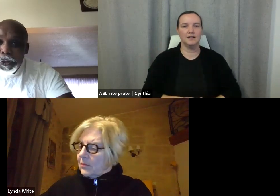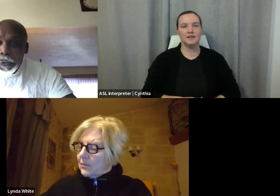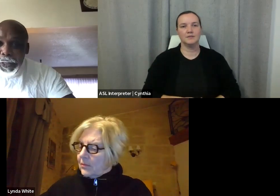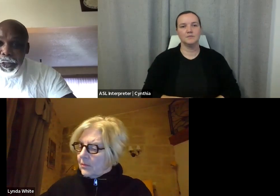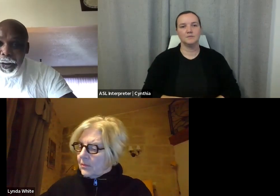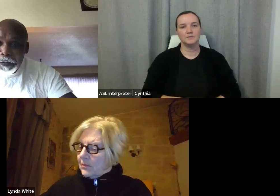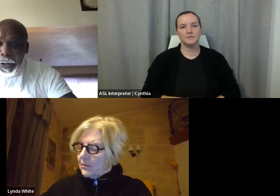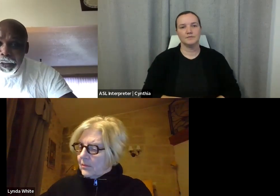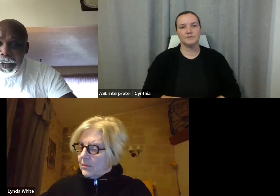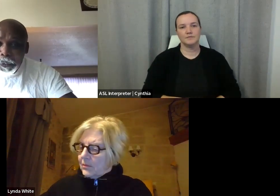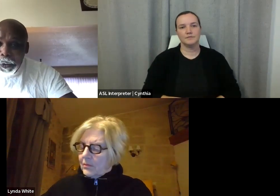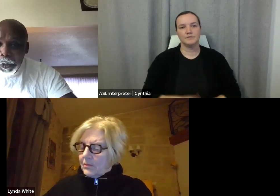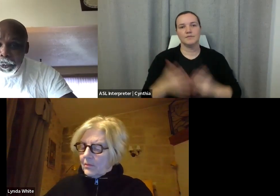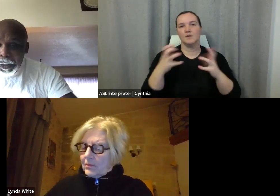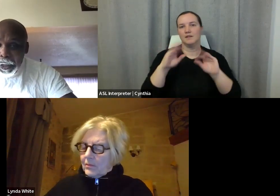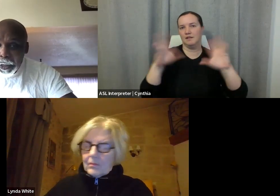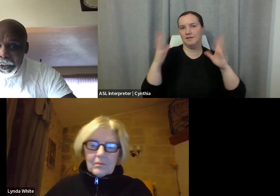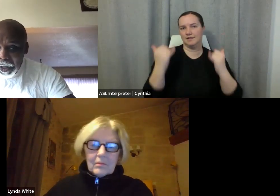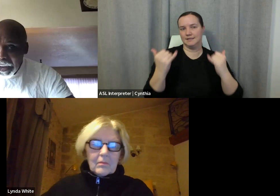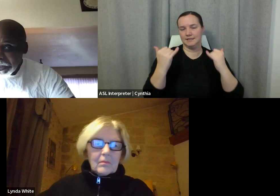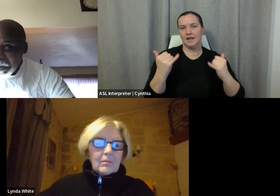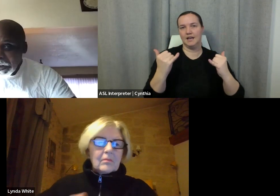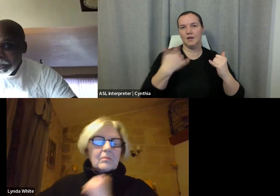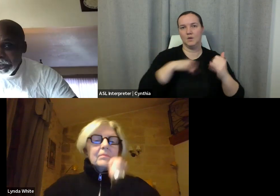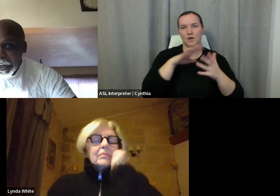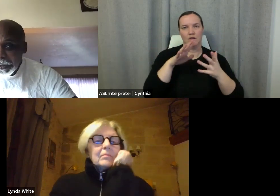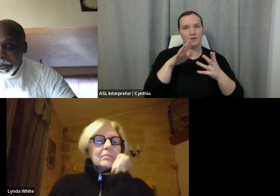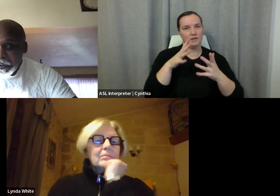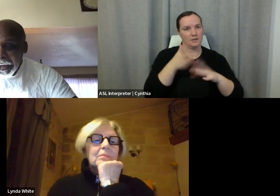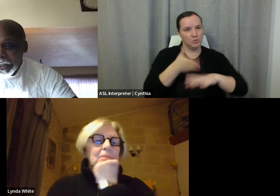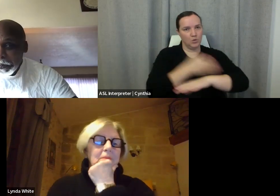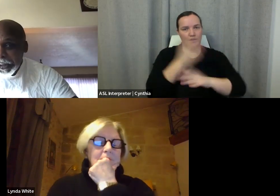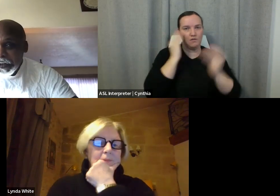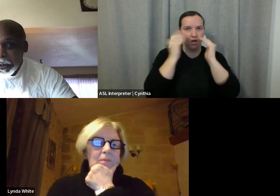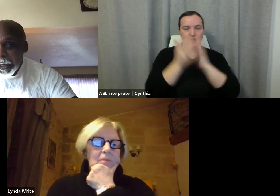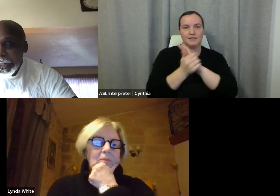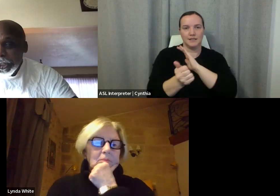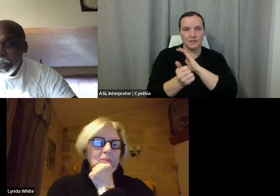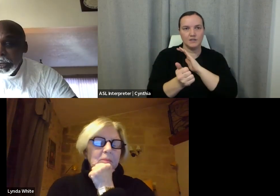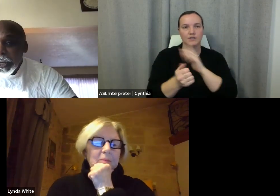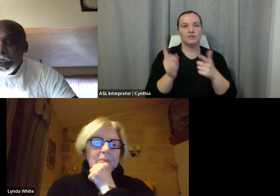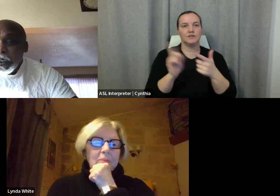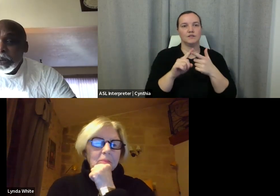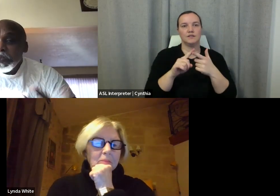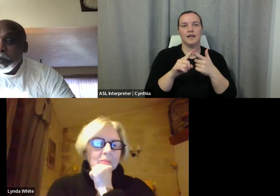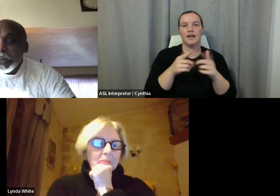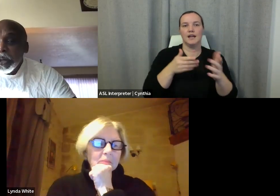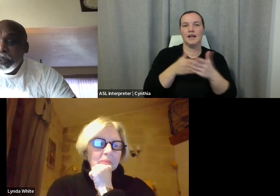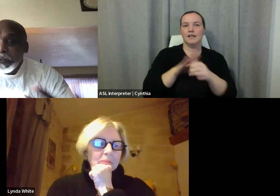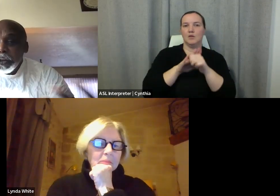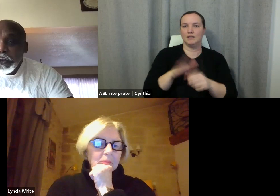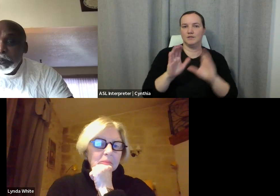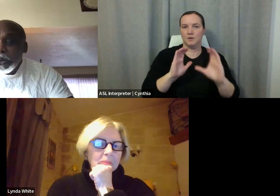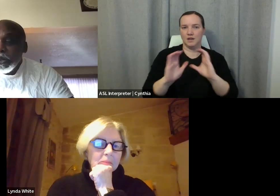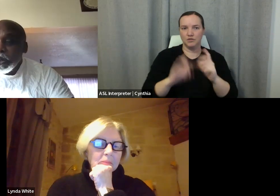And so then to clarify that what we're doing today is enhancing our knowledge and skills, anti-oppressive communication. We want to be familiar with